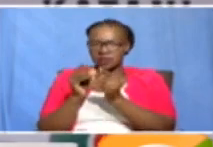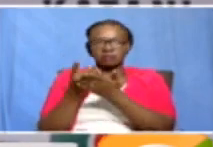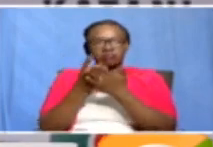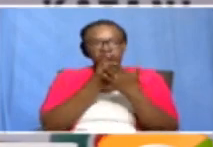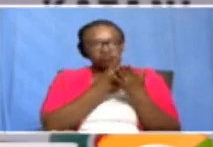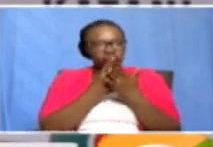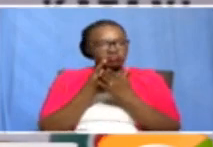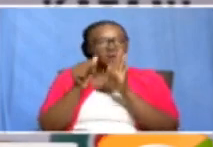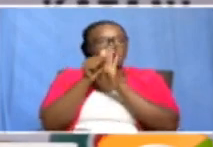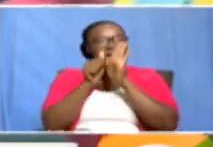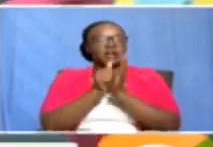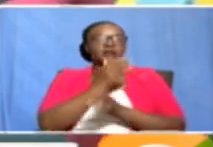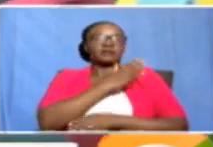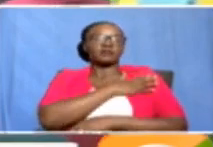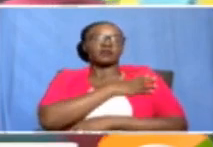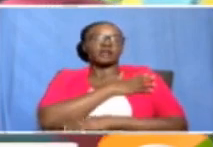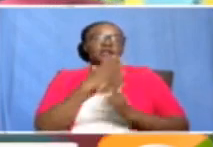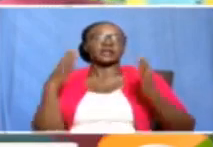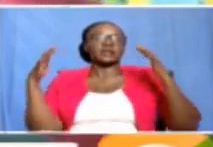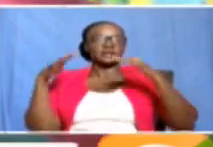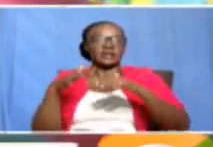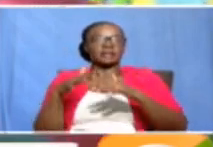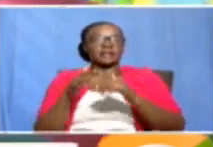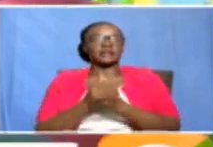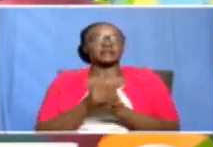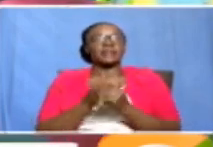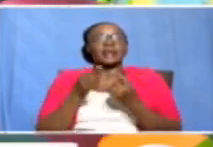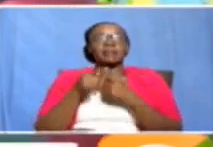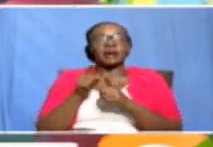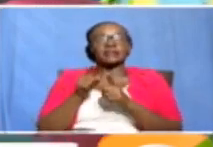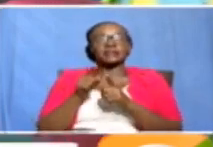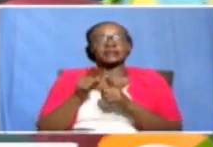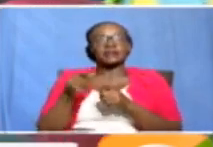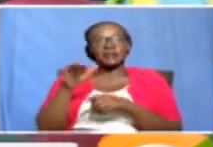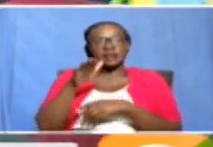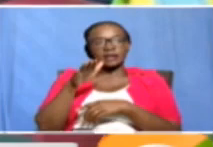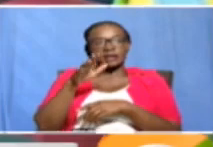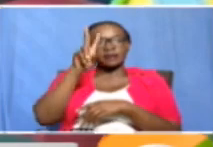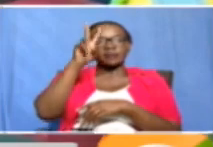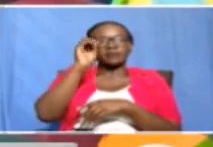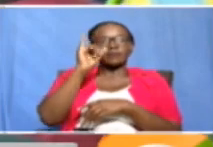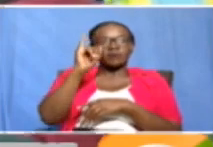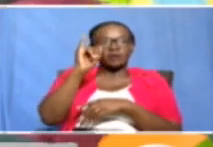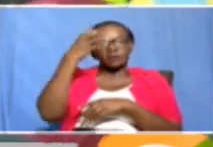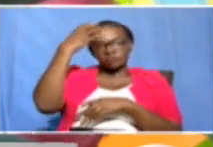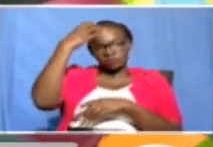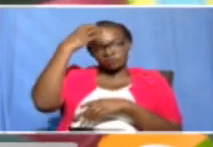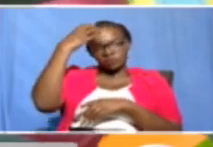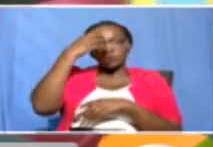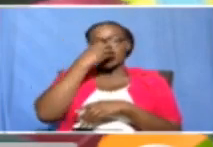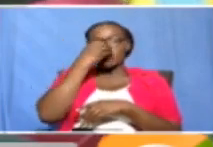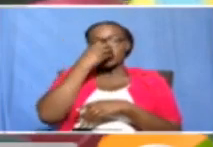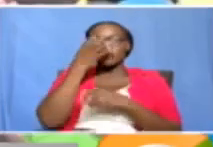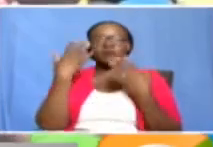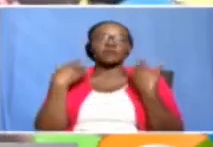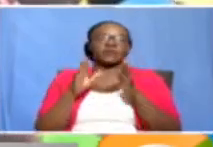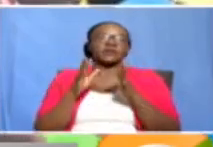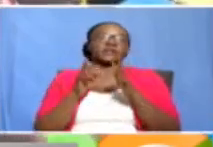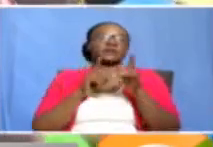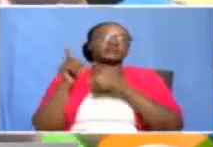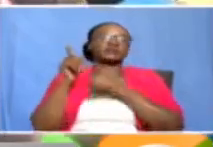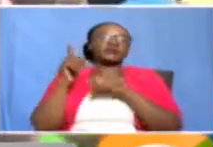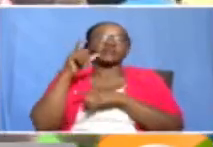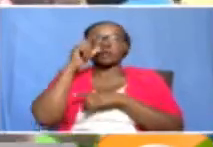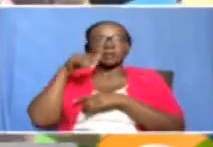agenda ya NASA Summit. But in Voi, Ruto was concluding his tour of the coast, the deputy president dismissing claims that he